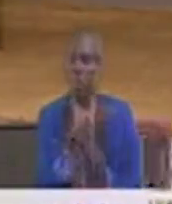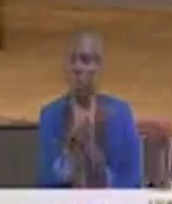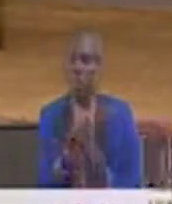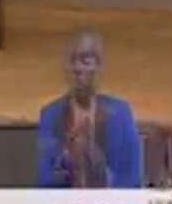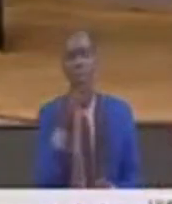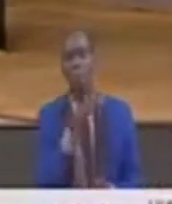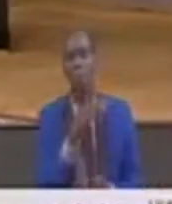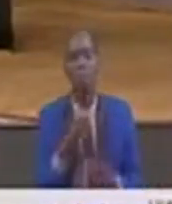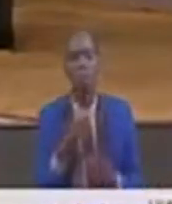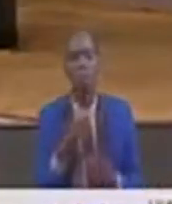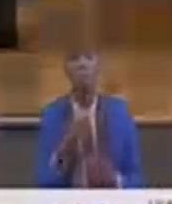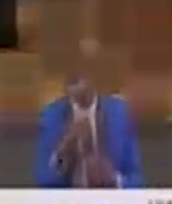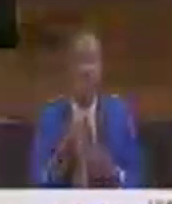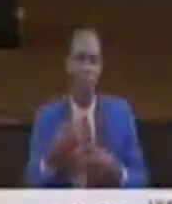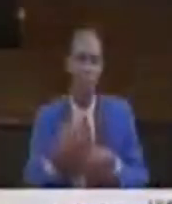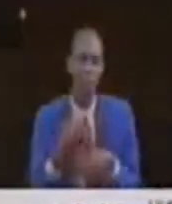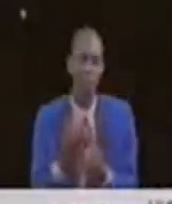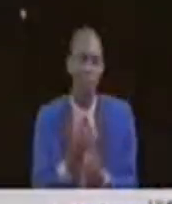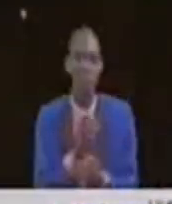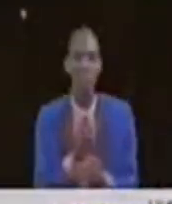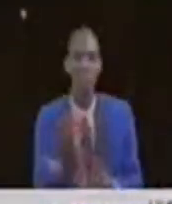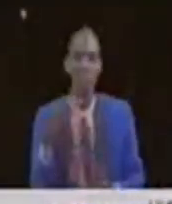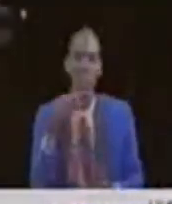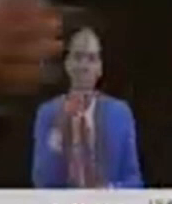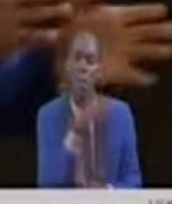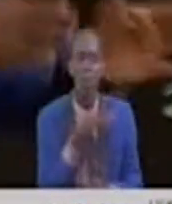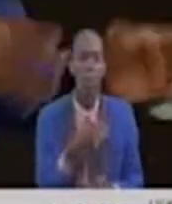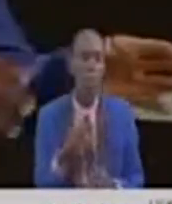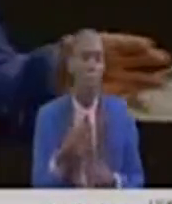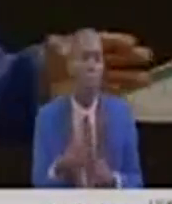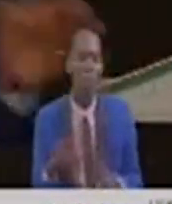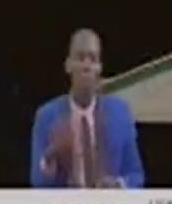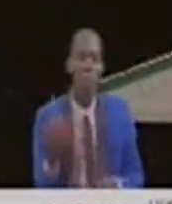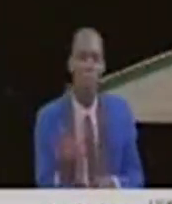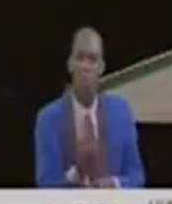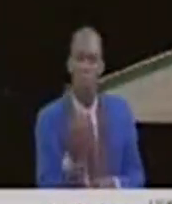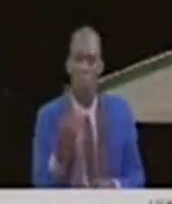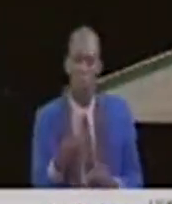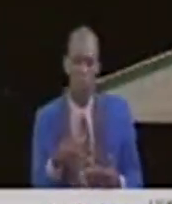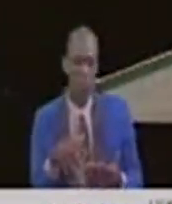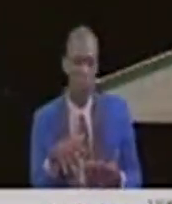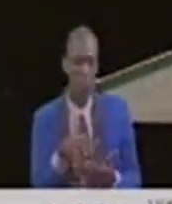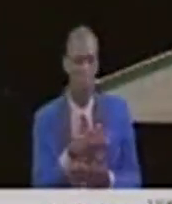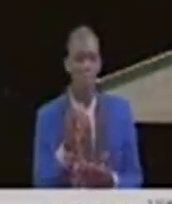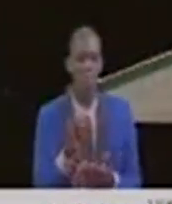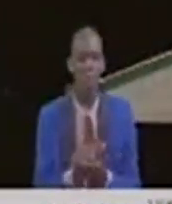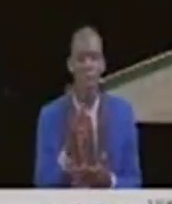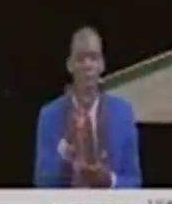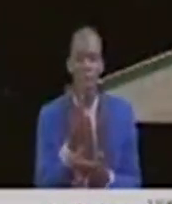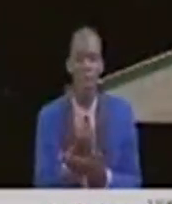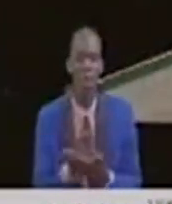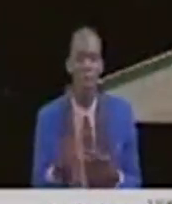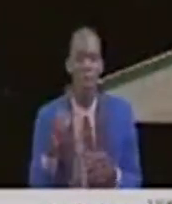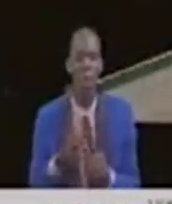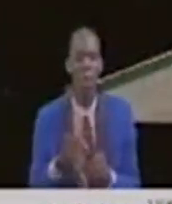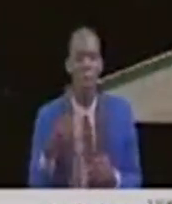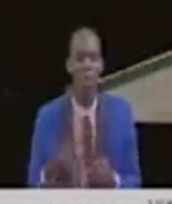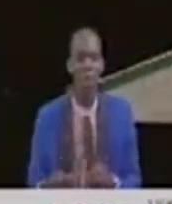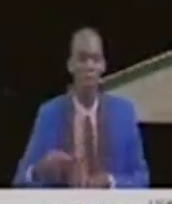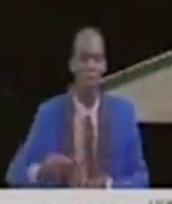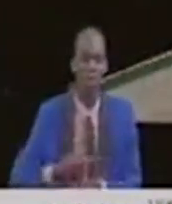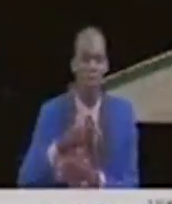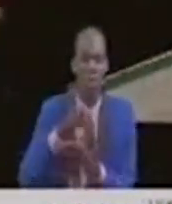lie, or creates a lie, but only they which are written in the Lamb's